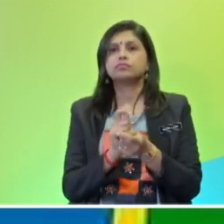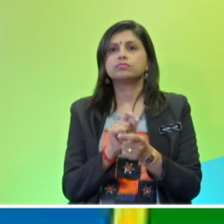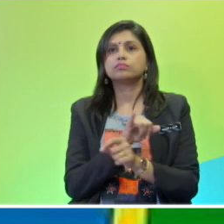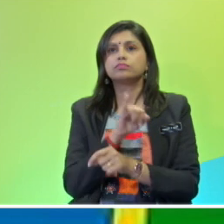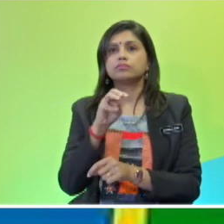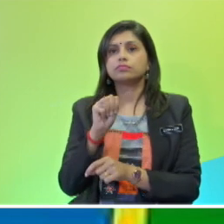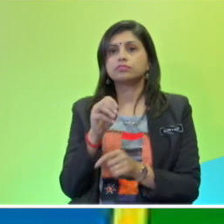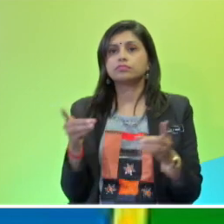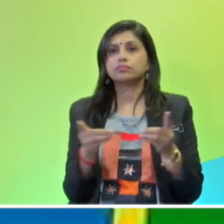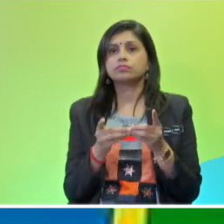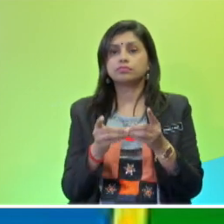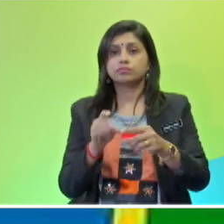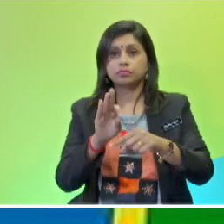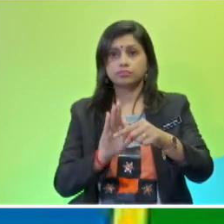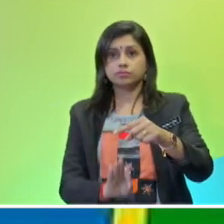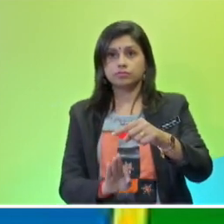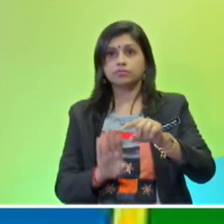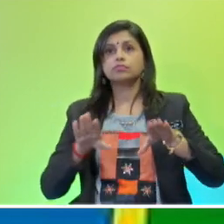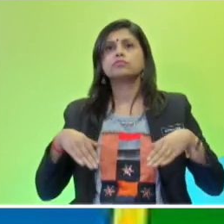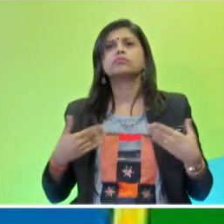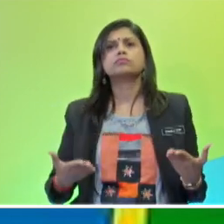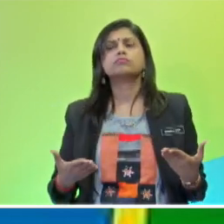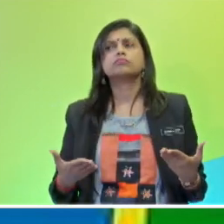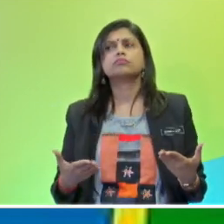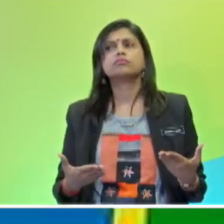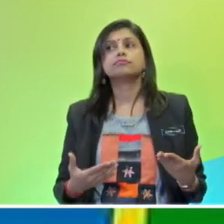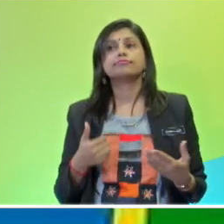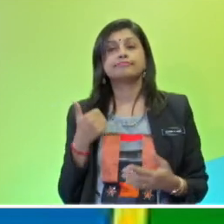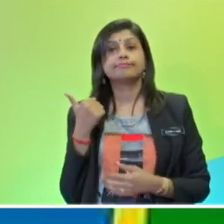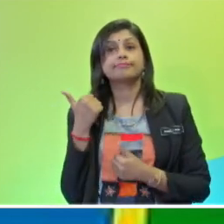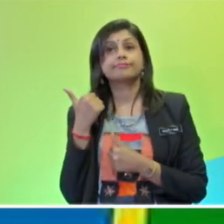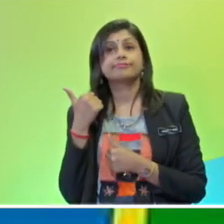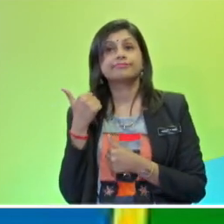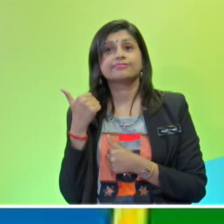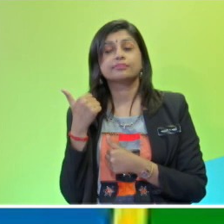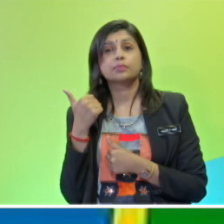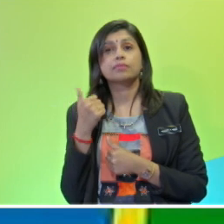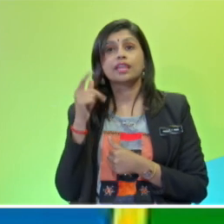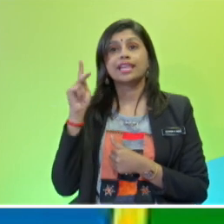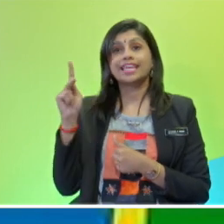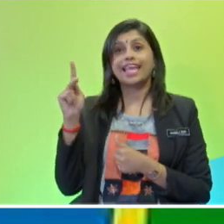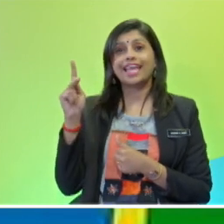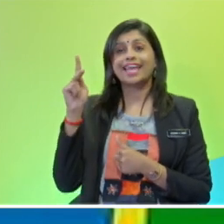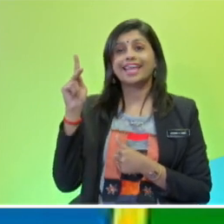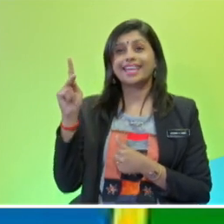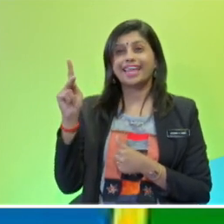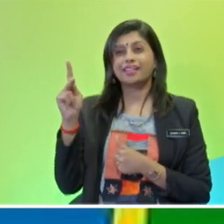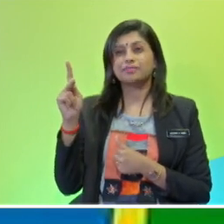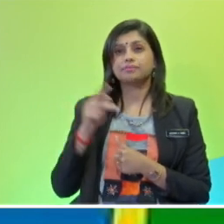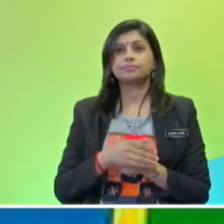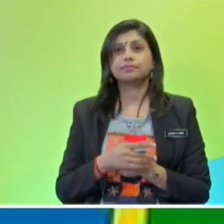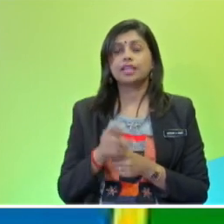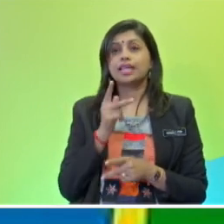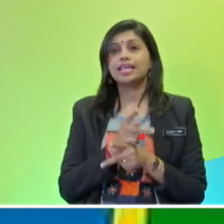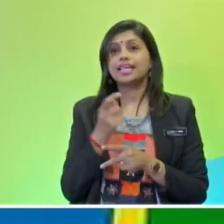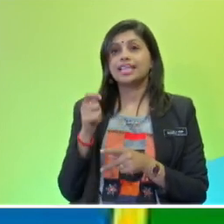as the denominator. Okay, so keep the same. What is that, Sean? First we keep the same